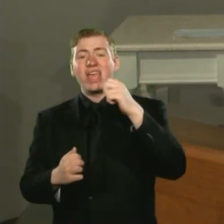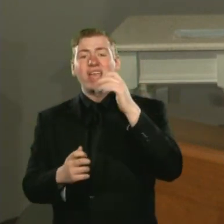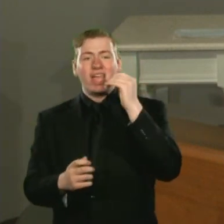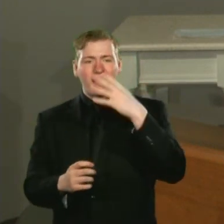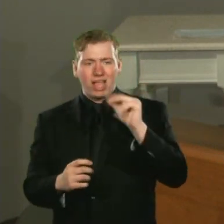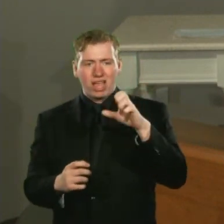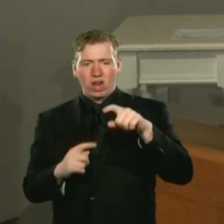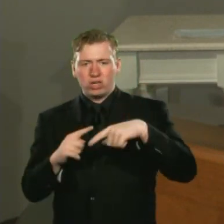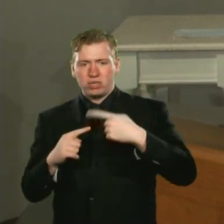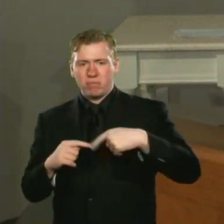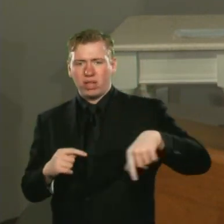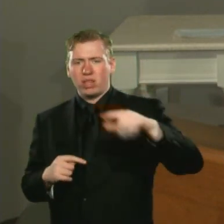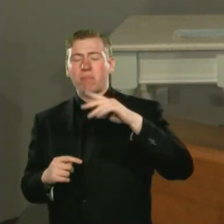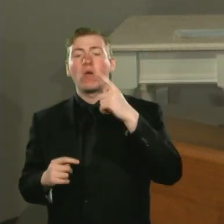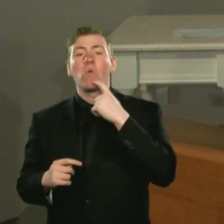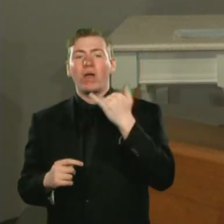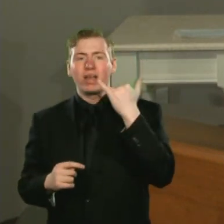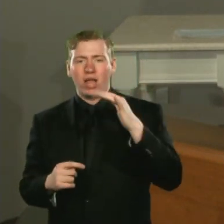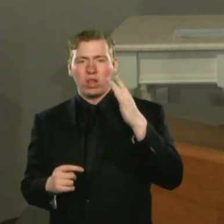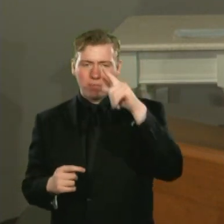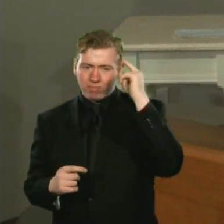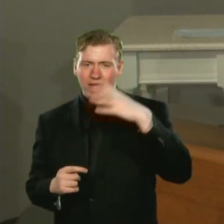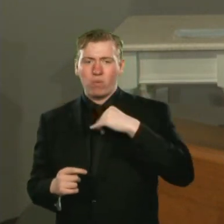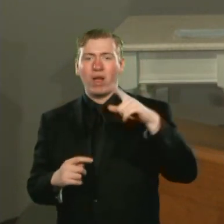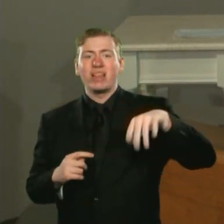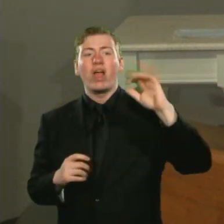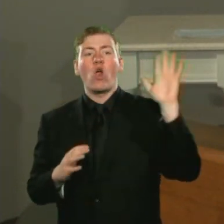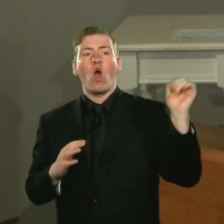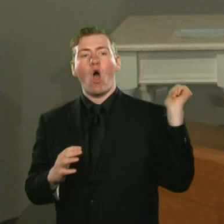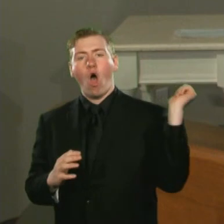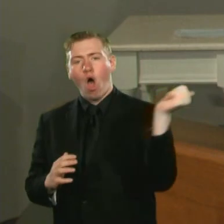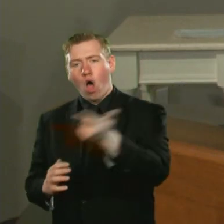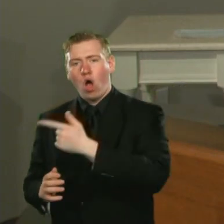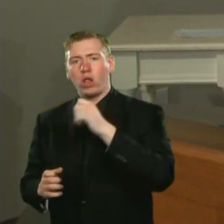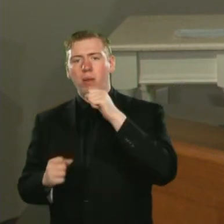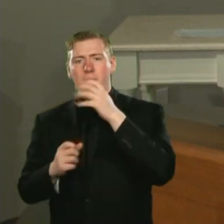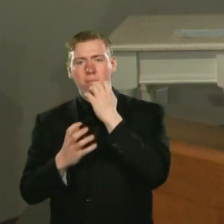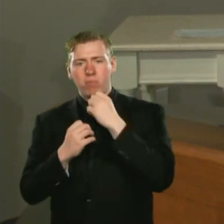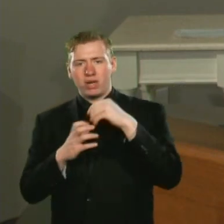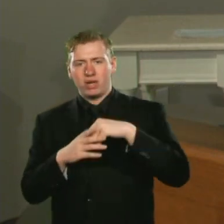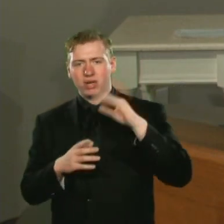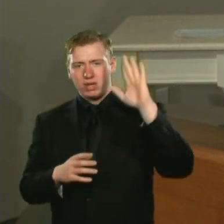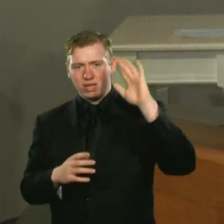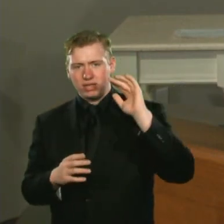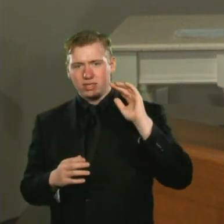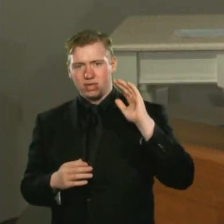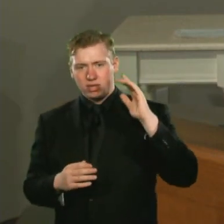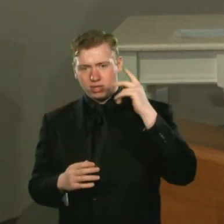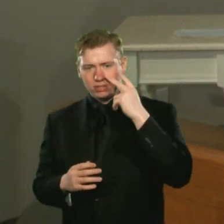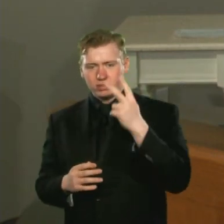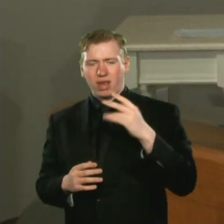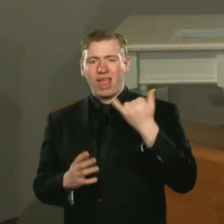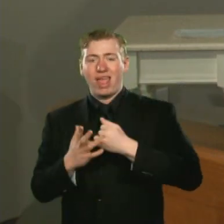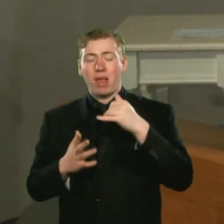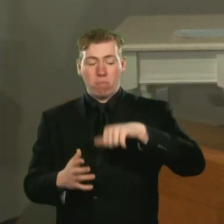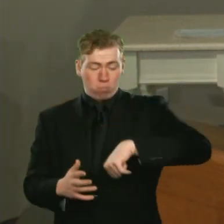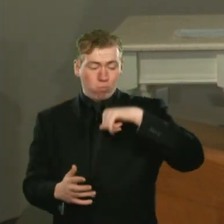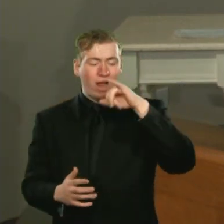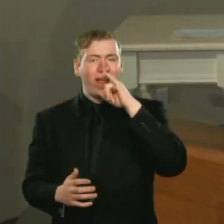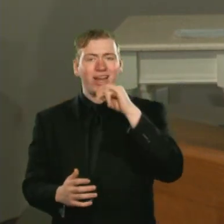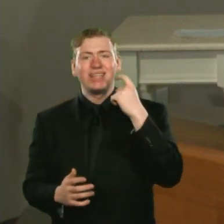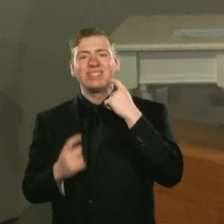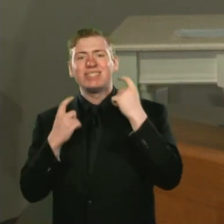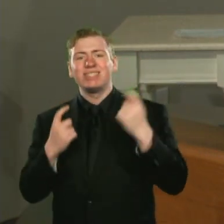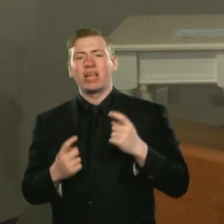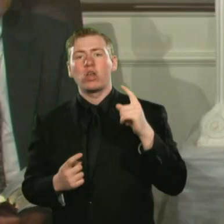Red, yellow, black, and white, they're all precious in his sight. And we need to say, you know what? It is pride. It is sin. One thing we know